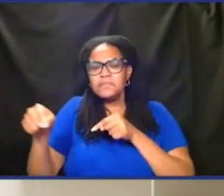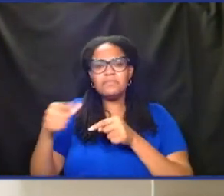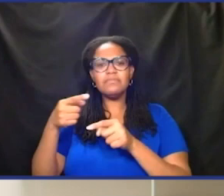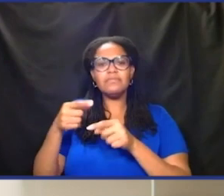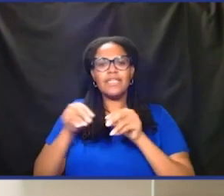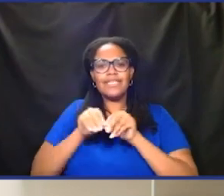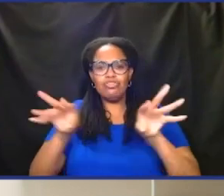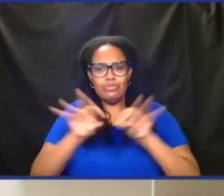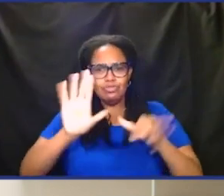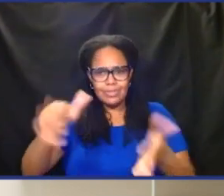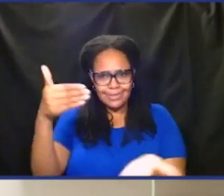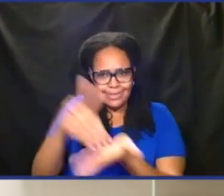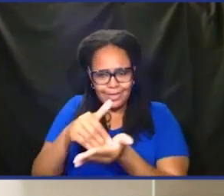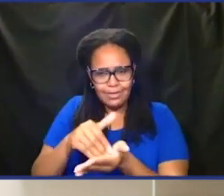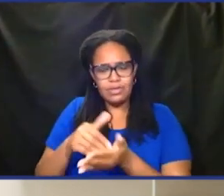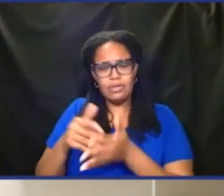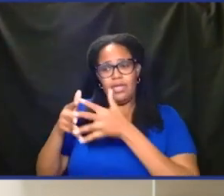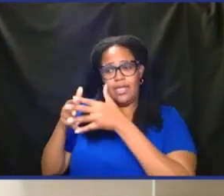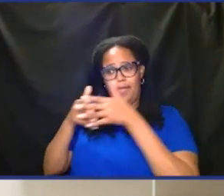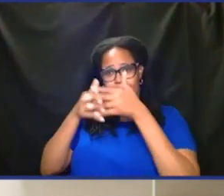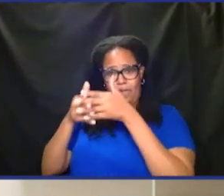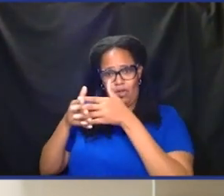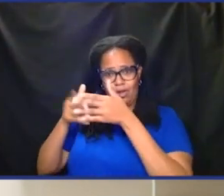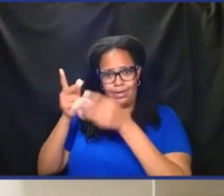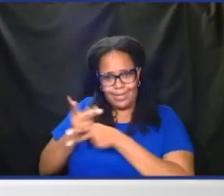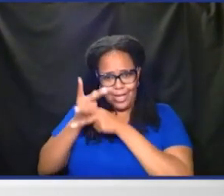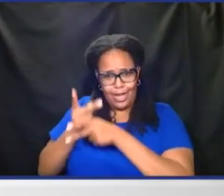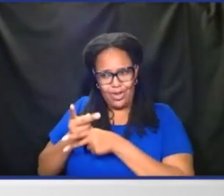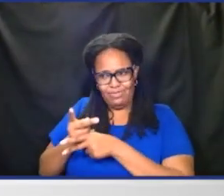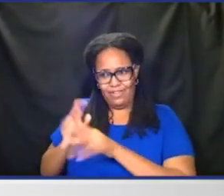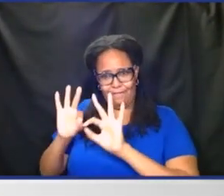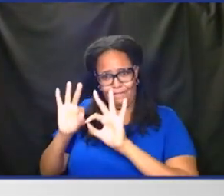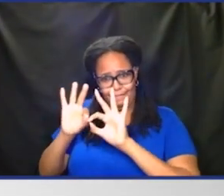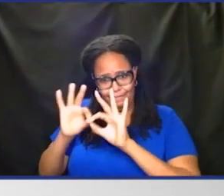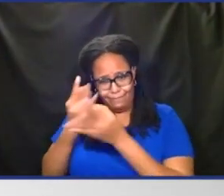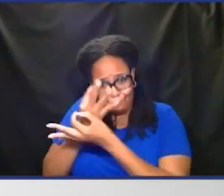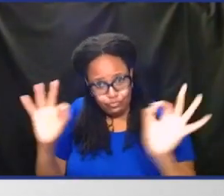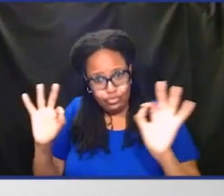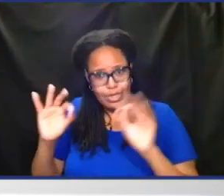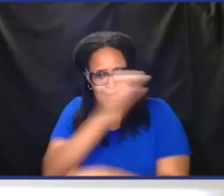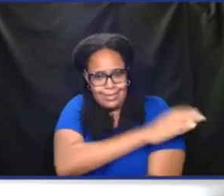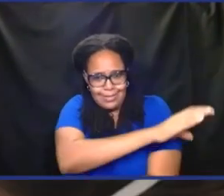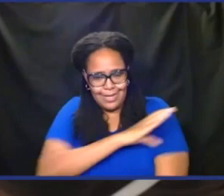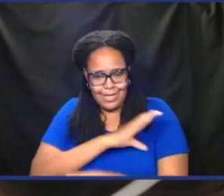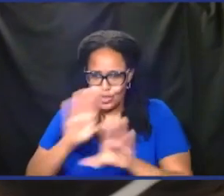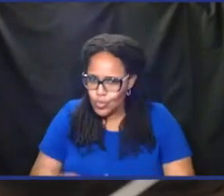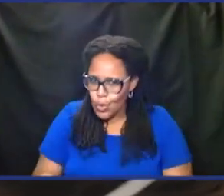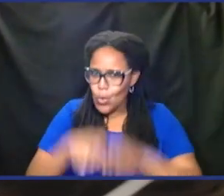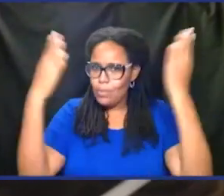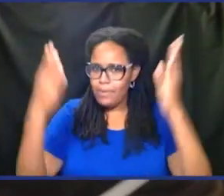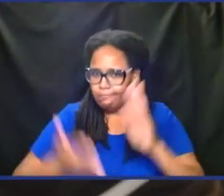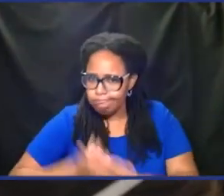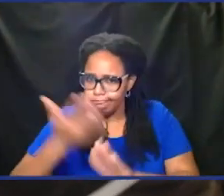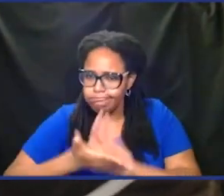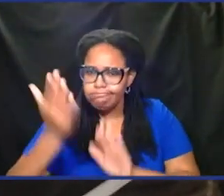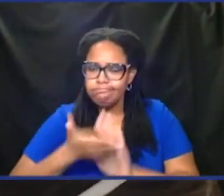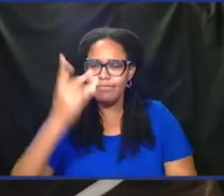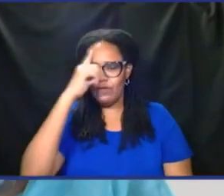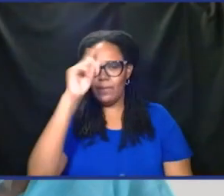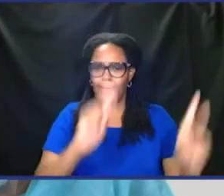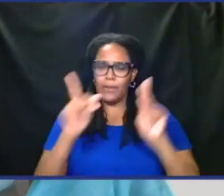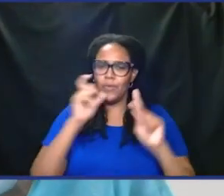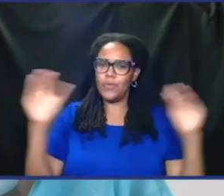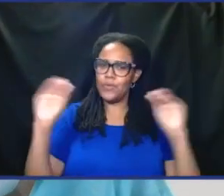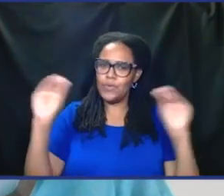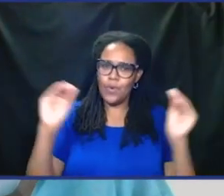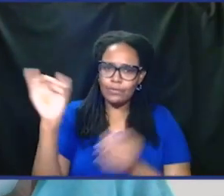Center, the doors of Americares Free Clinics are open. For the low-income uninsured, Americares Free Clinics are a beacon